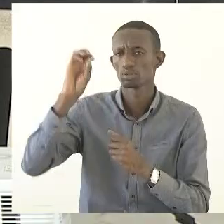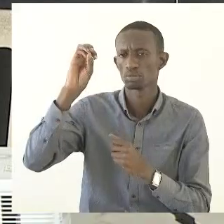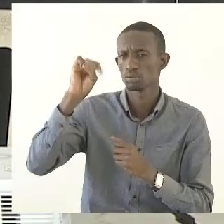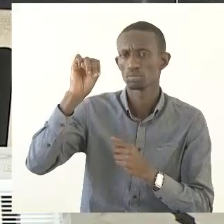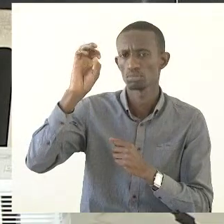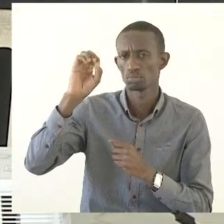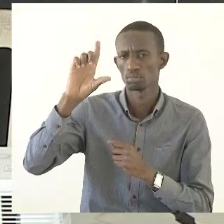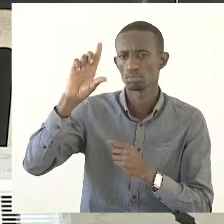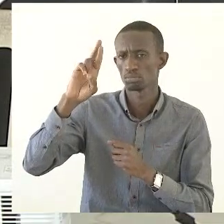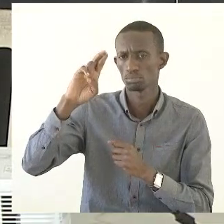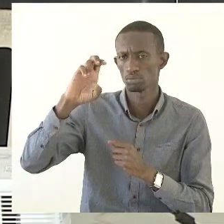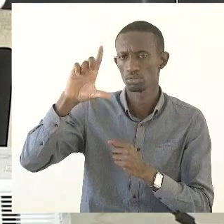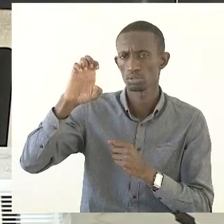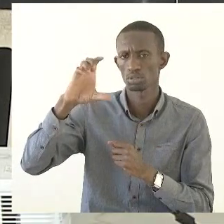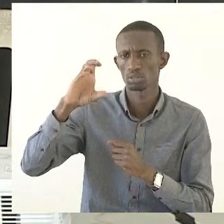starch